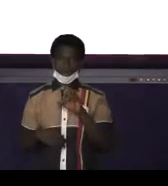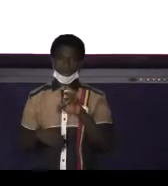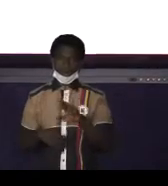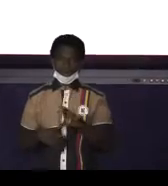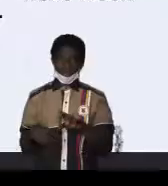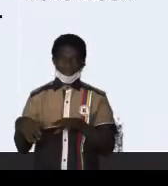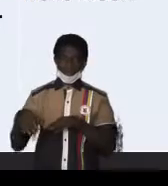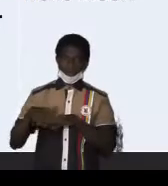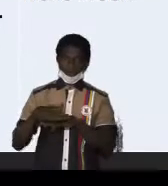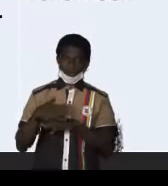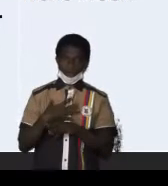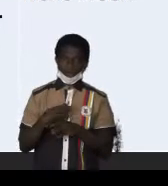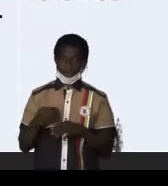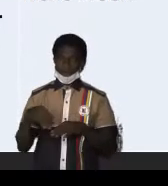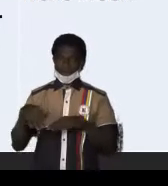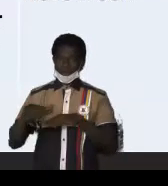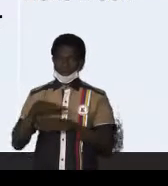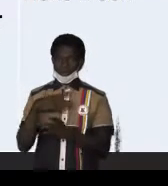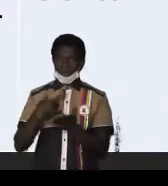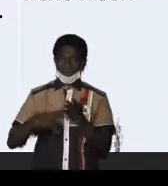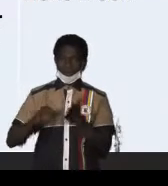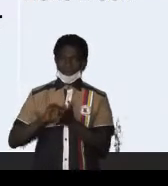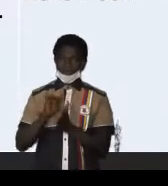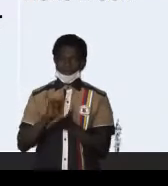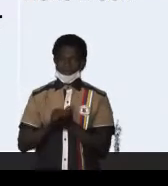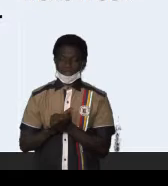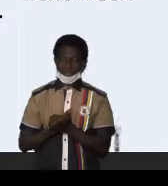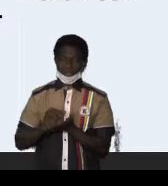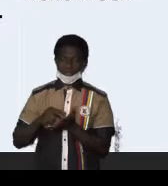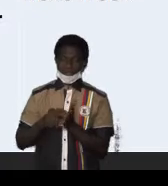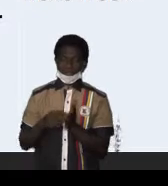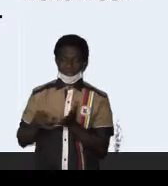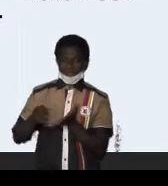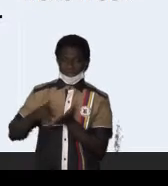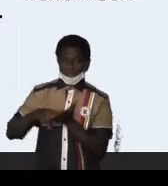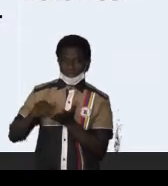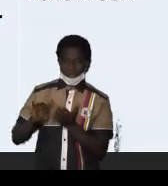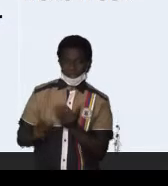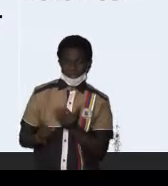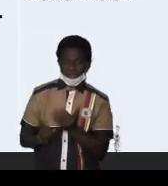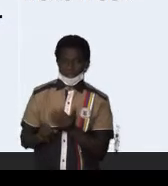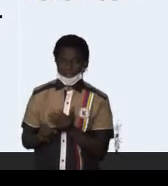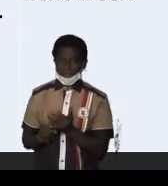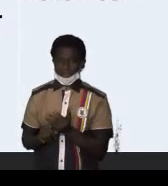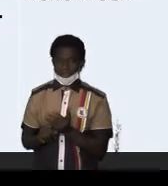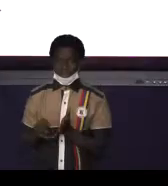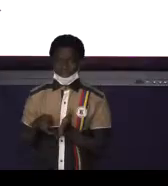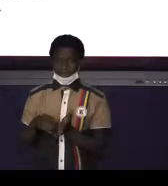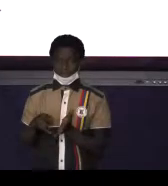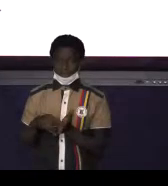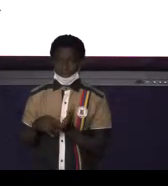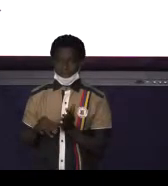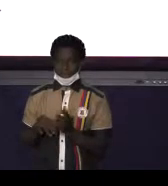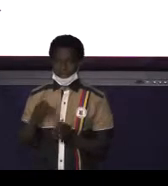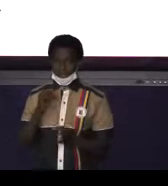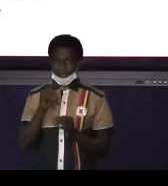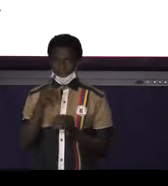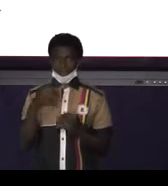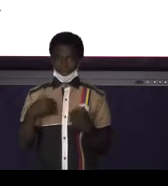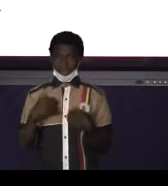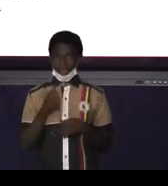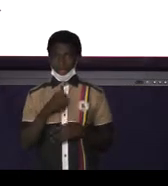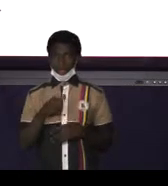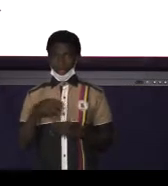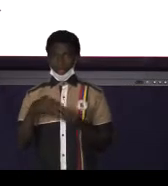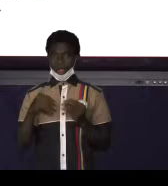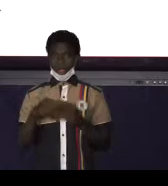O-V-E-R. Over and over. What does that mean? Repeatedly. Repeatedly. If